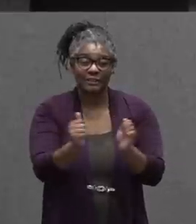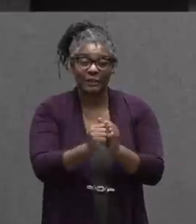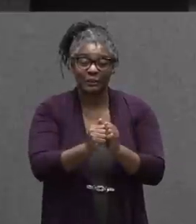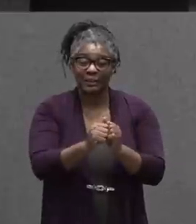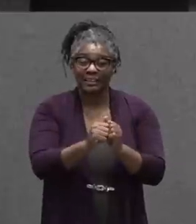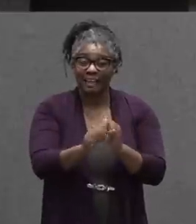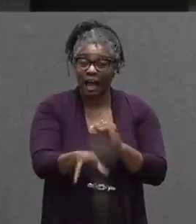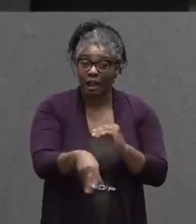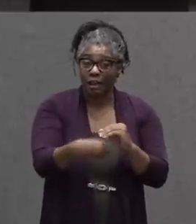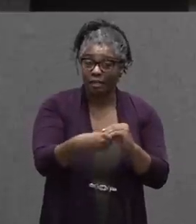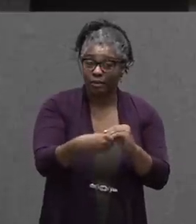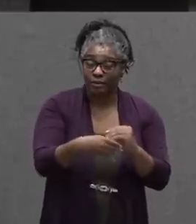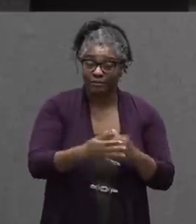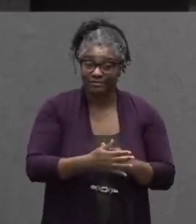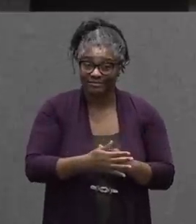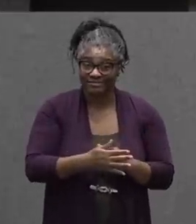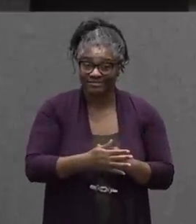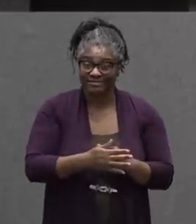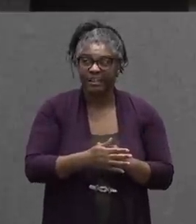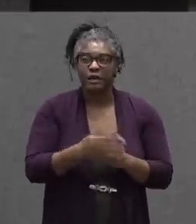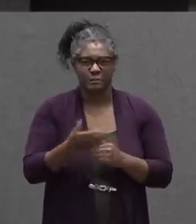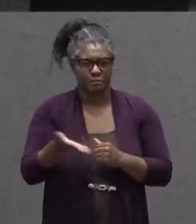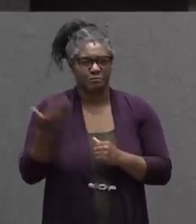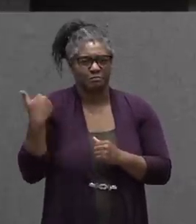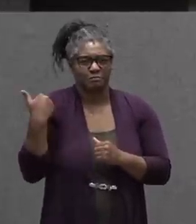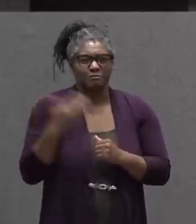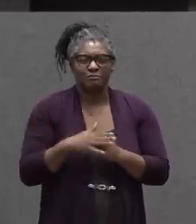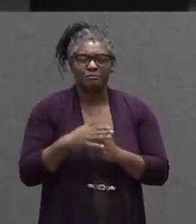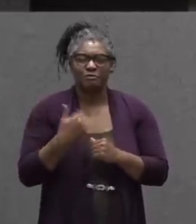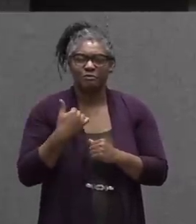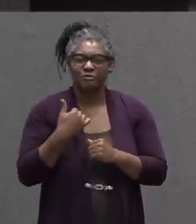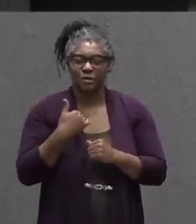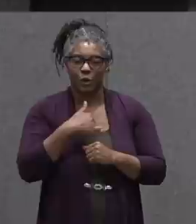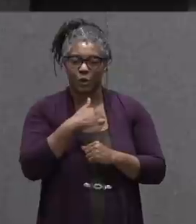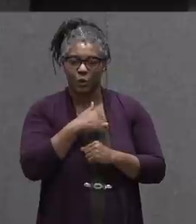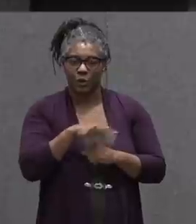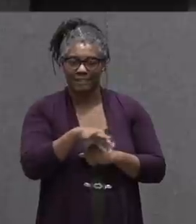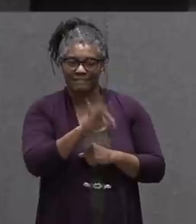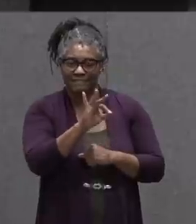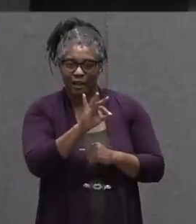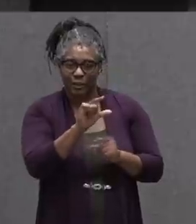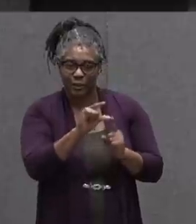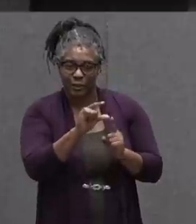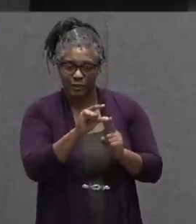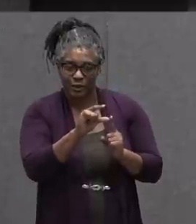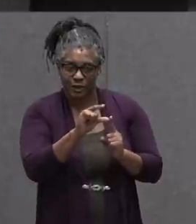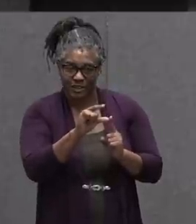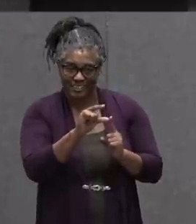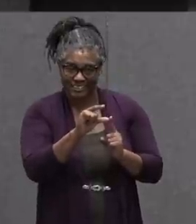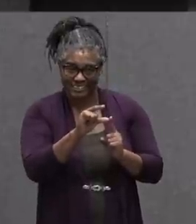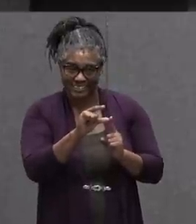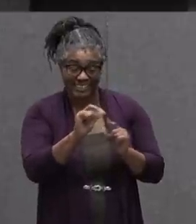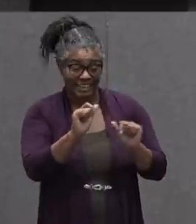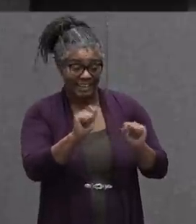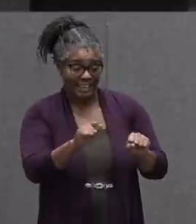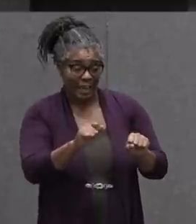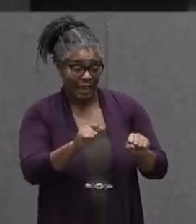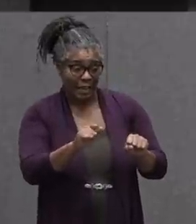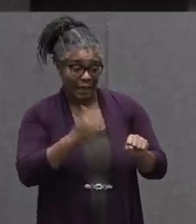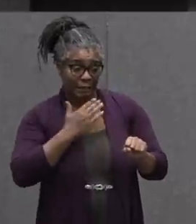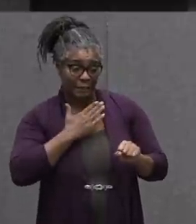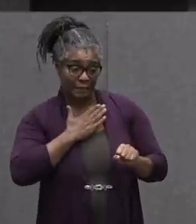The other day we talked about, we found this word in a sentence and it was, can I please have another cookie?